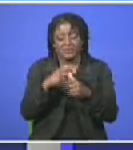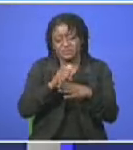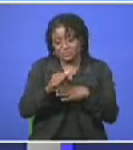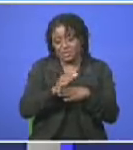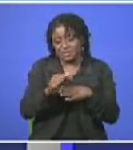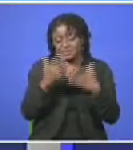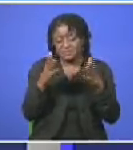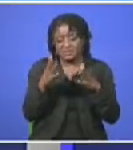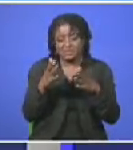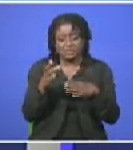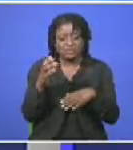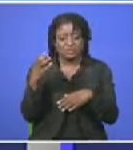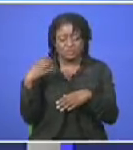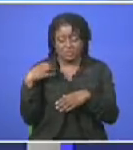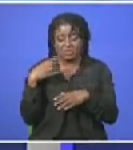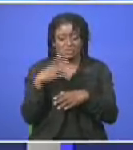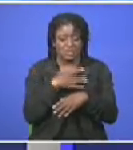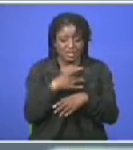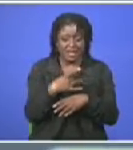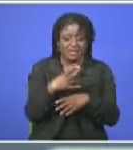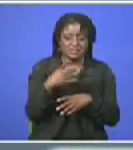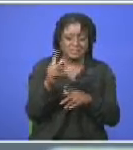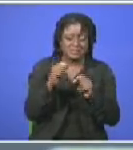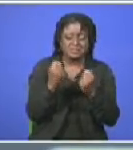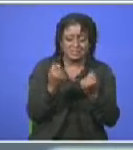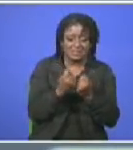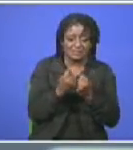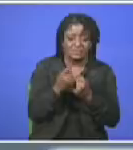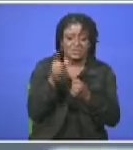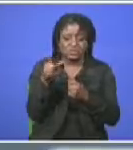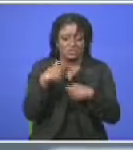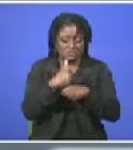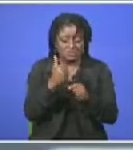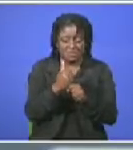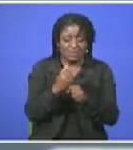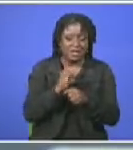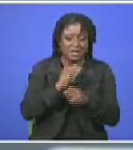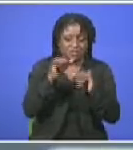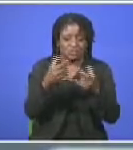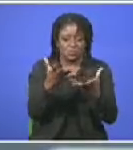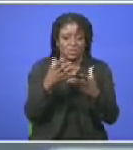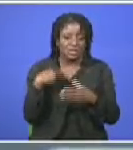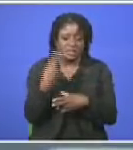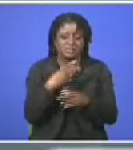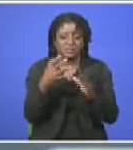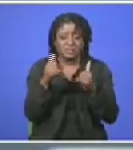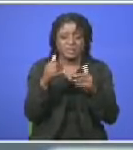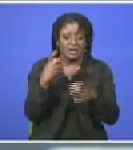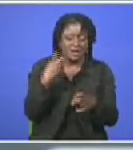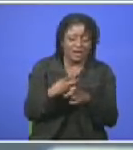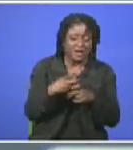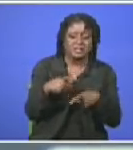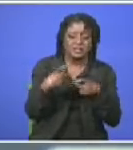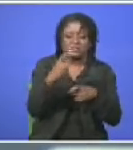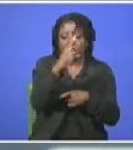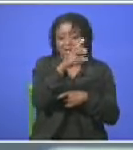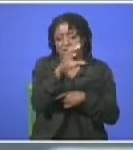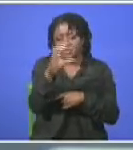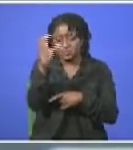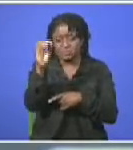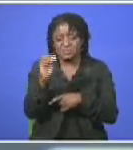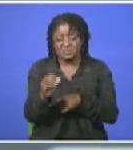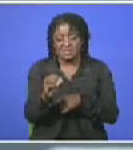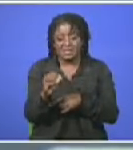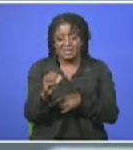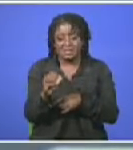likes the team she's assembled. I just want us to play hard and give 100%, 100% of the time. I think